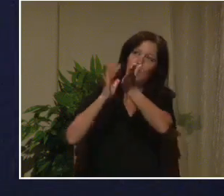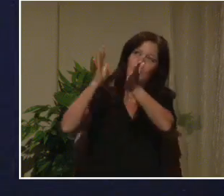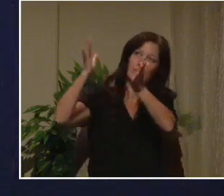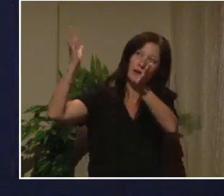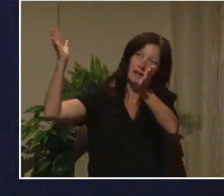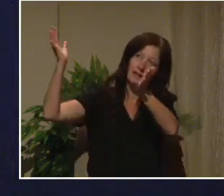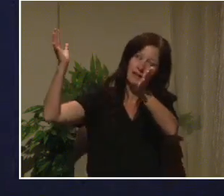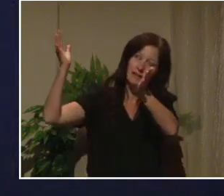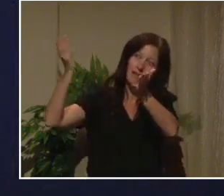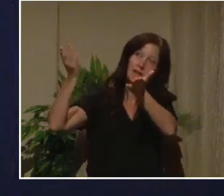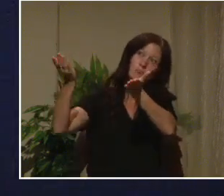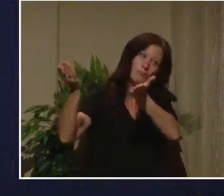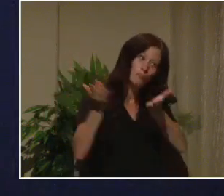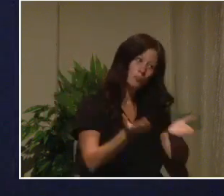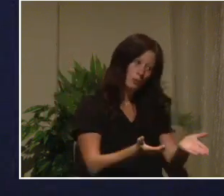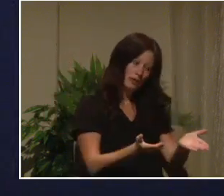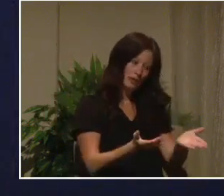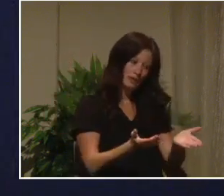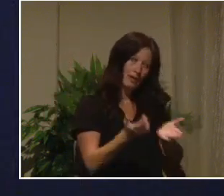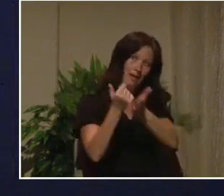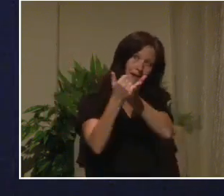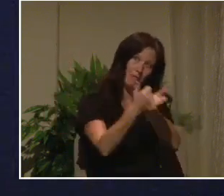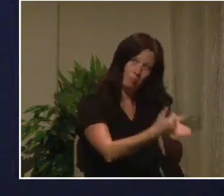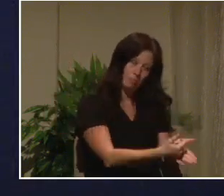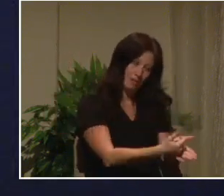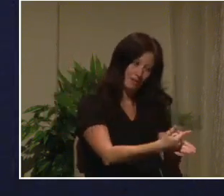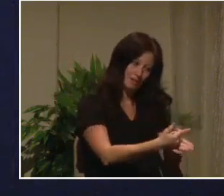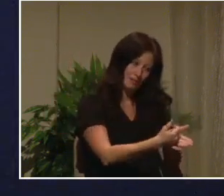and bring the remedy, which is the gospel.